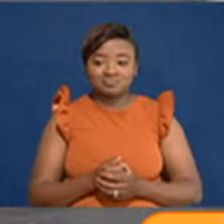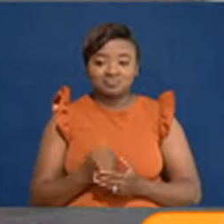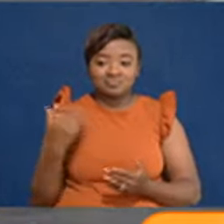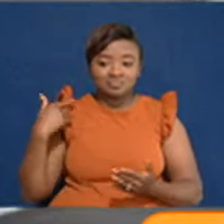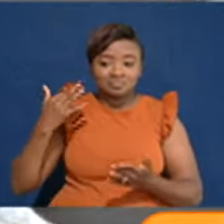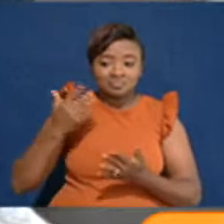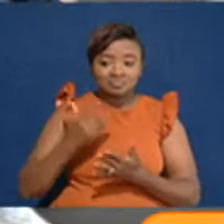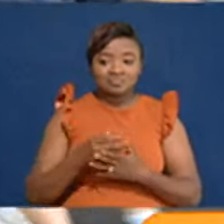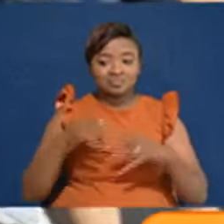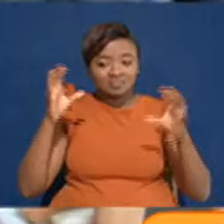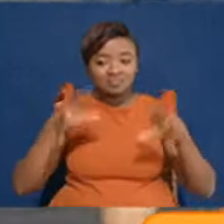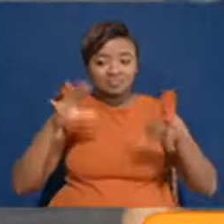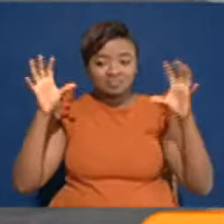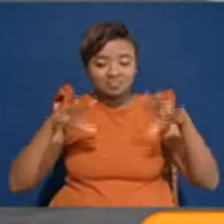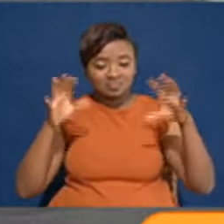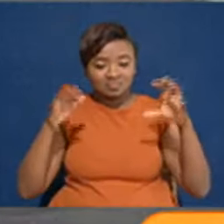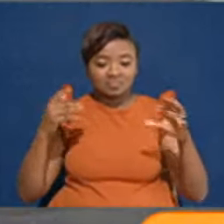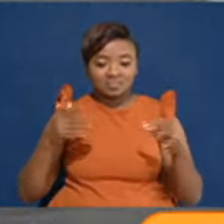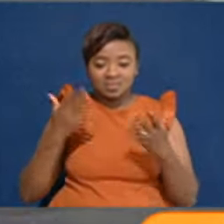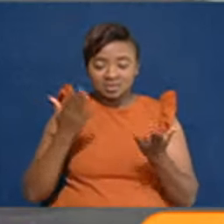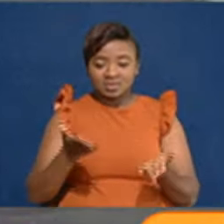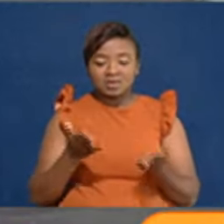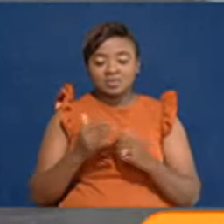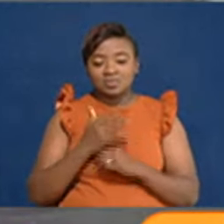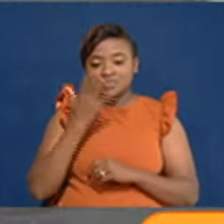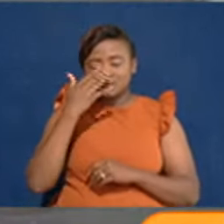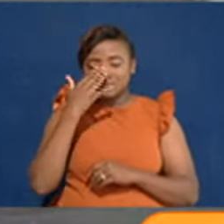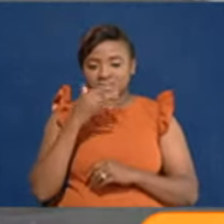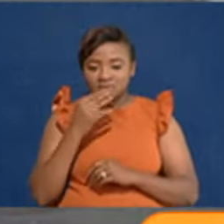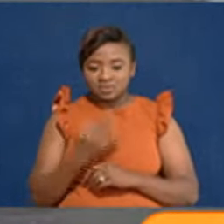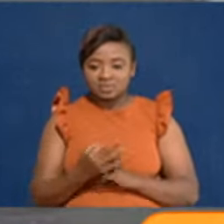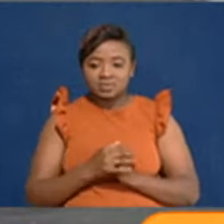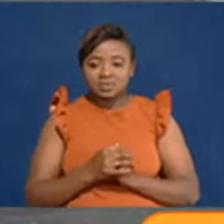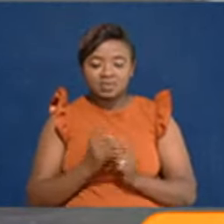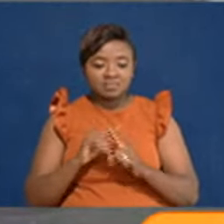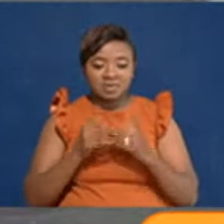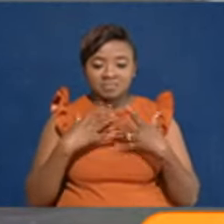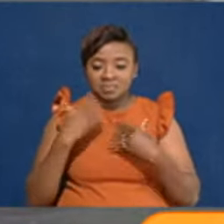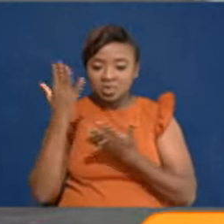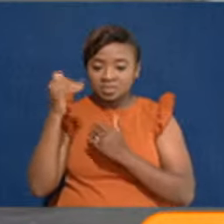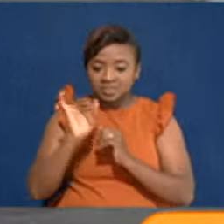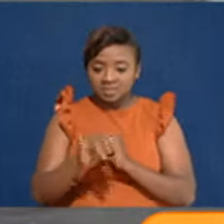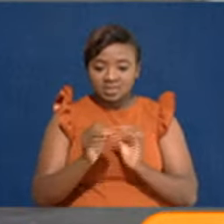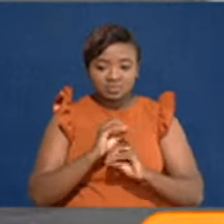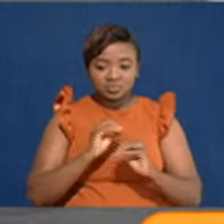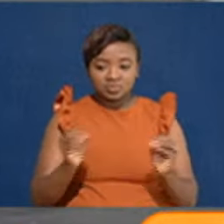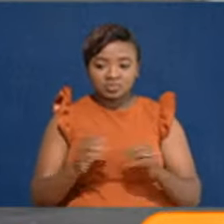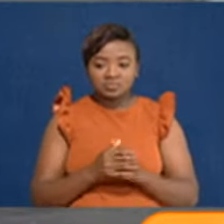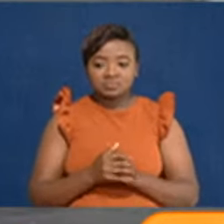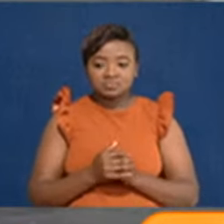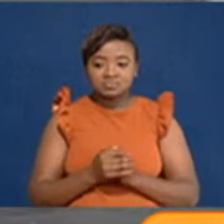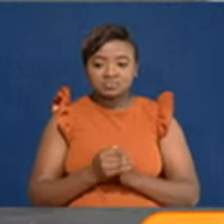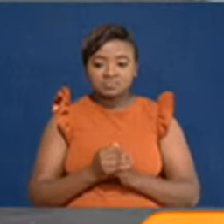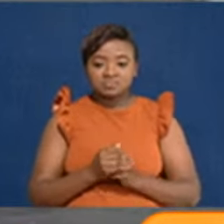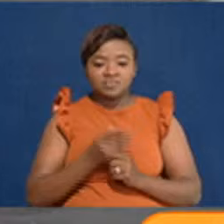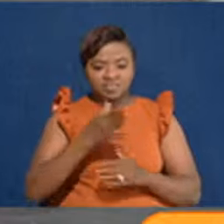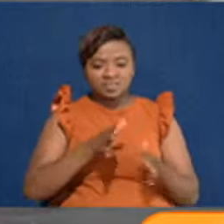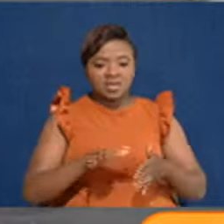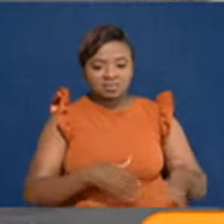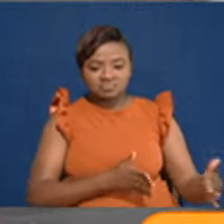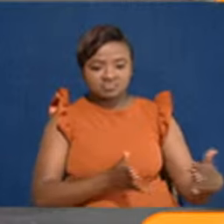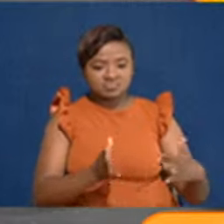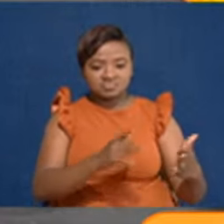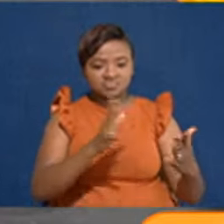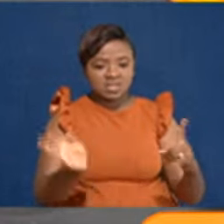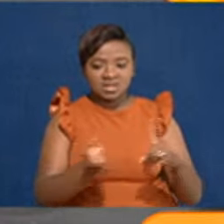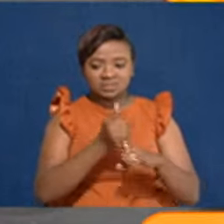last 2 days and it's something that nobody expected. So the opening ceremony was marred by the rains. On the river, everything they wanted to achieve was